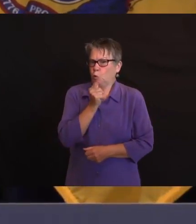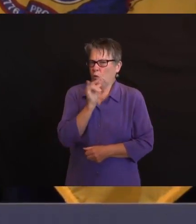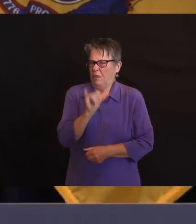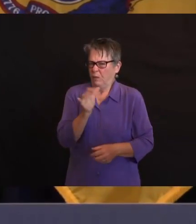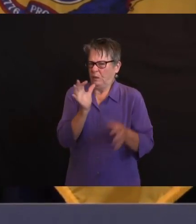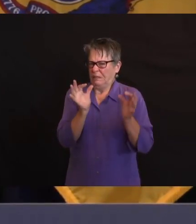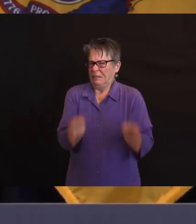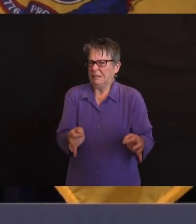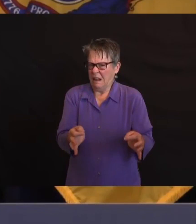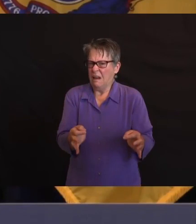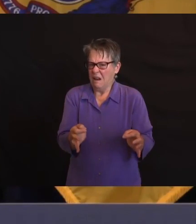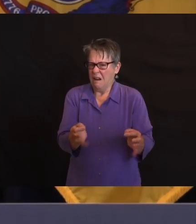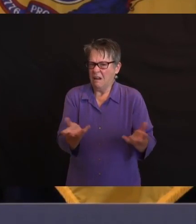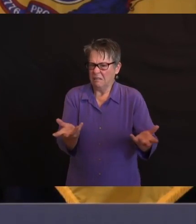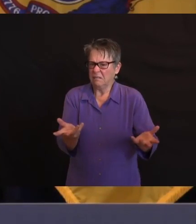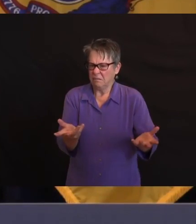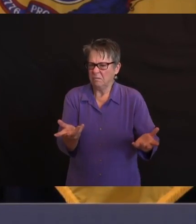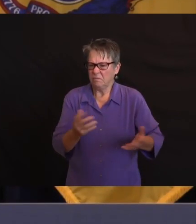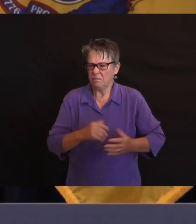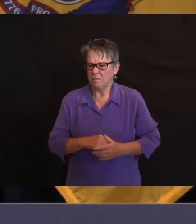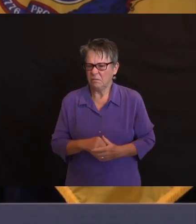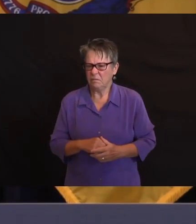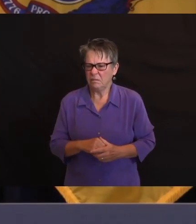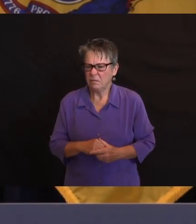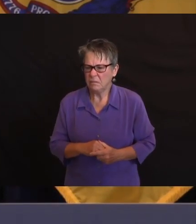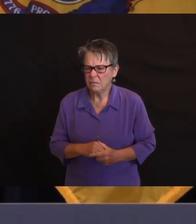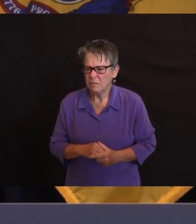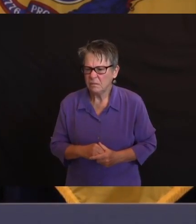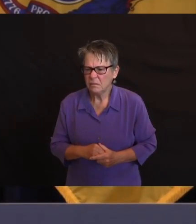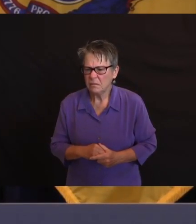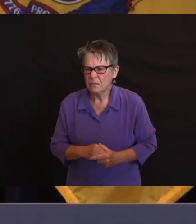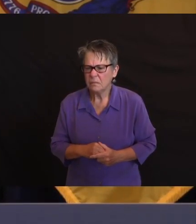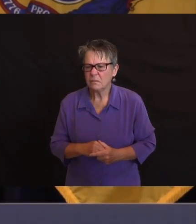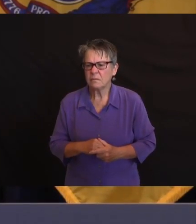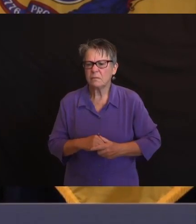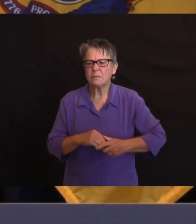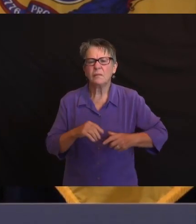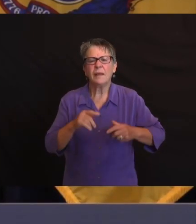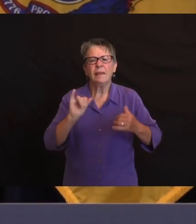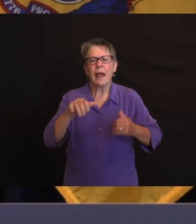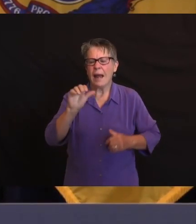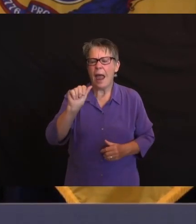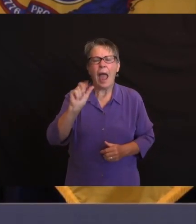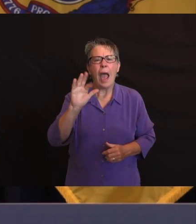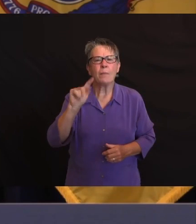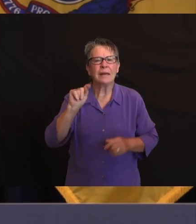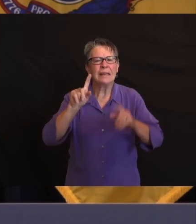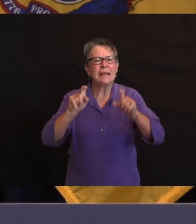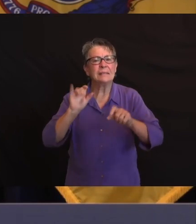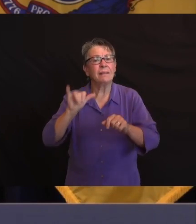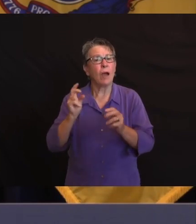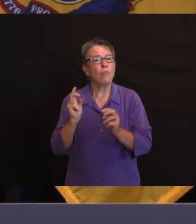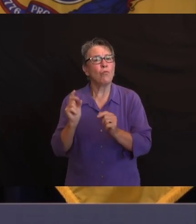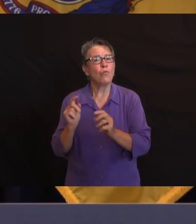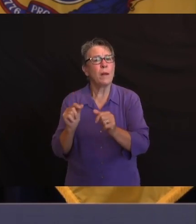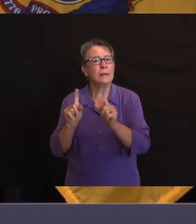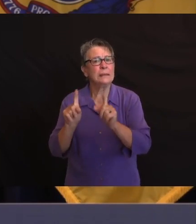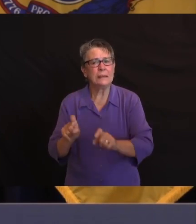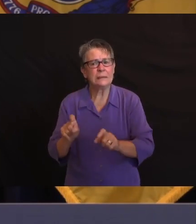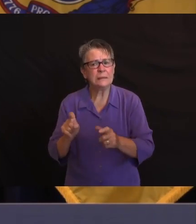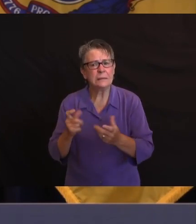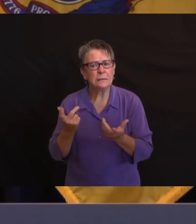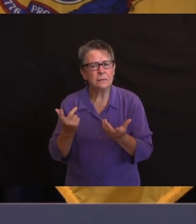On the Abbott testing, can you just give a little bit more information about what we're talking about here and when the 2.6 million would come to